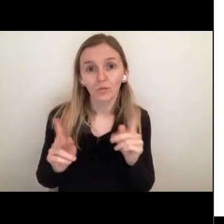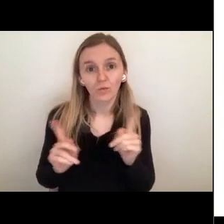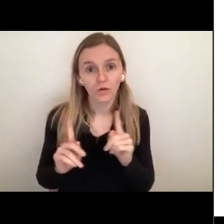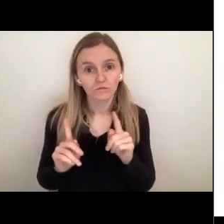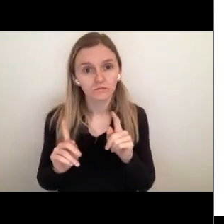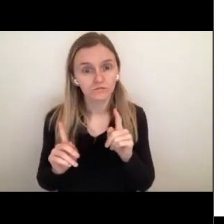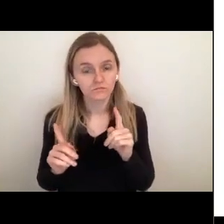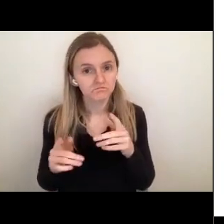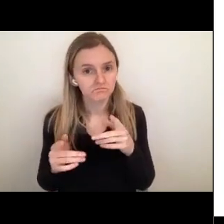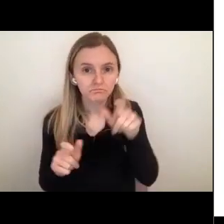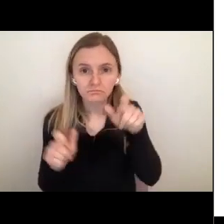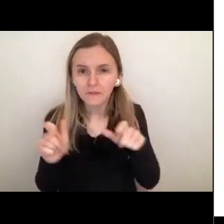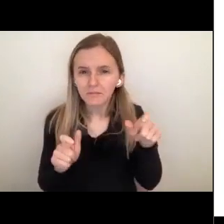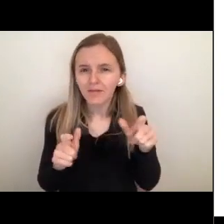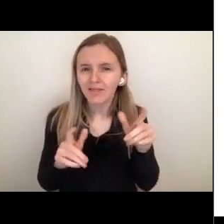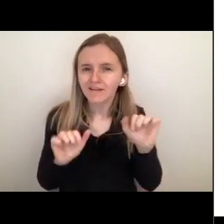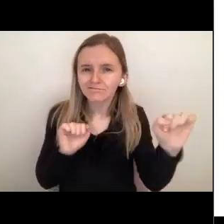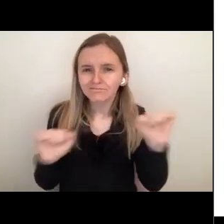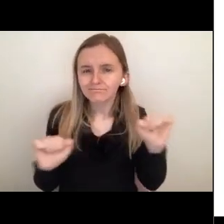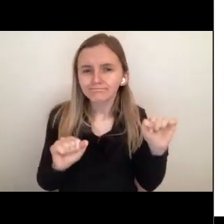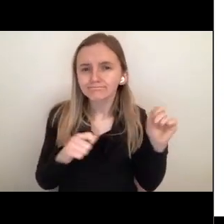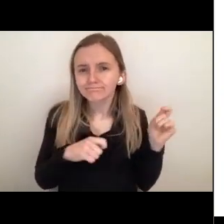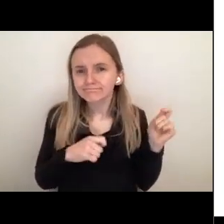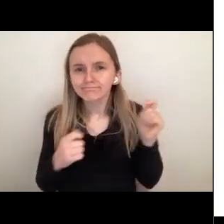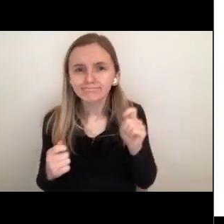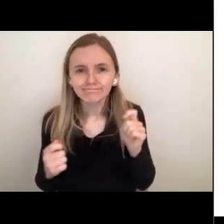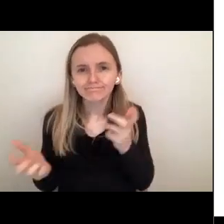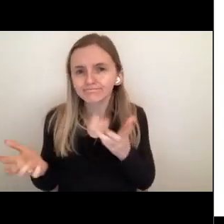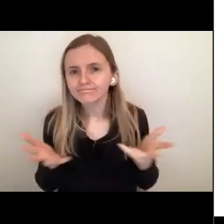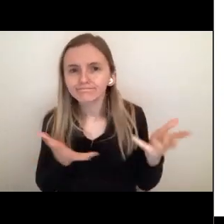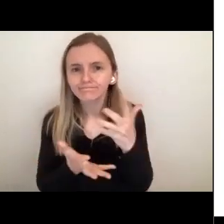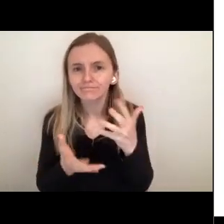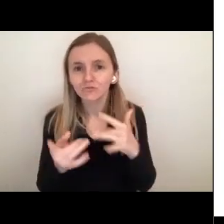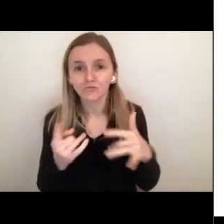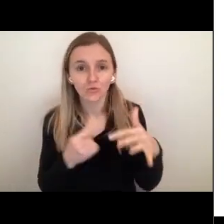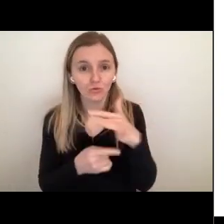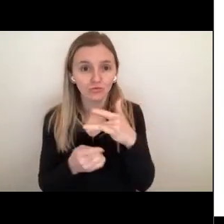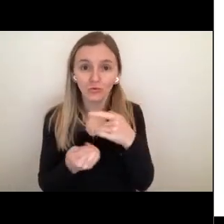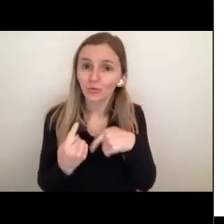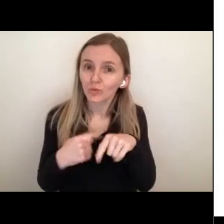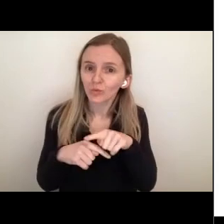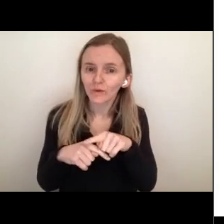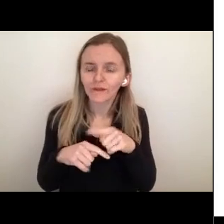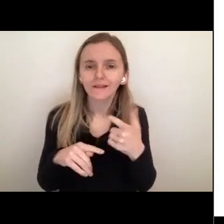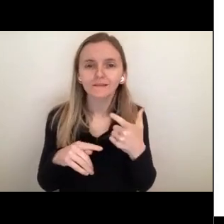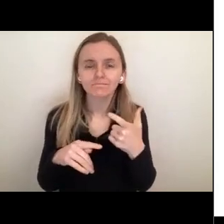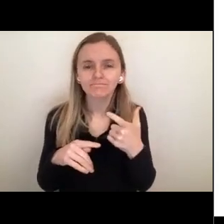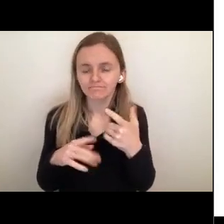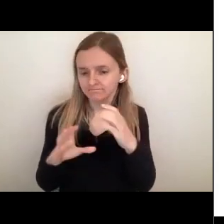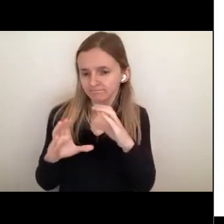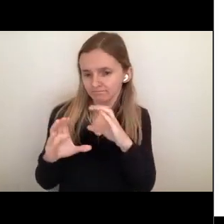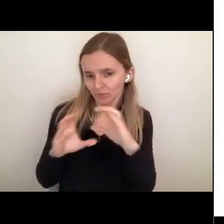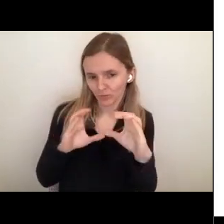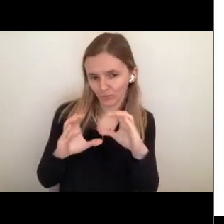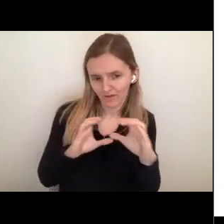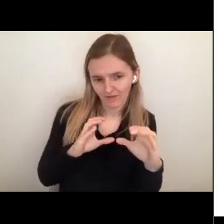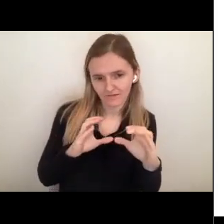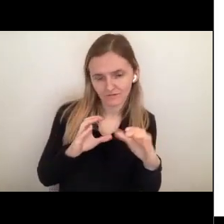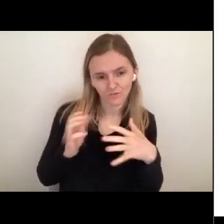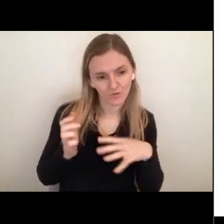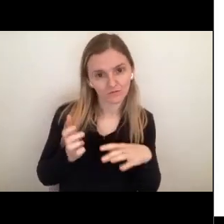social space, we are communicating safety, we're communicating inclusion,